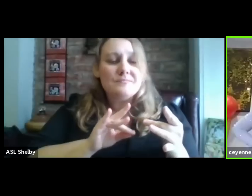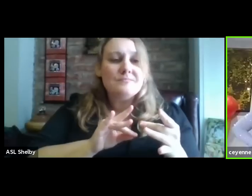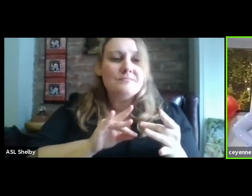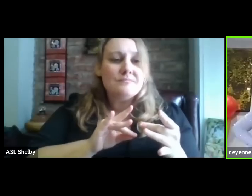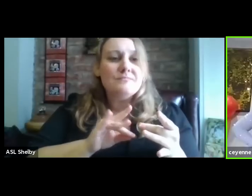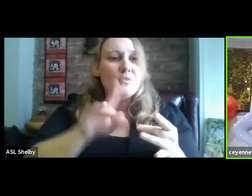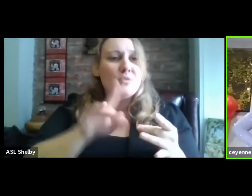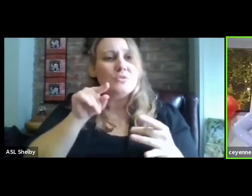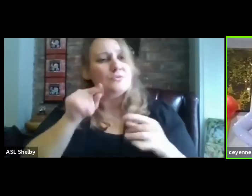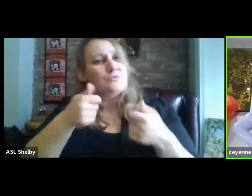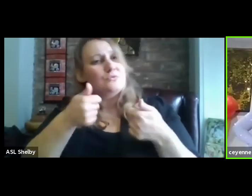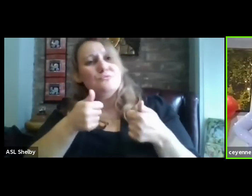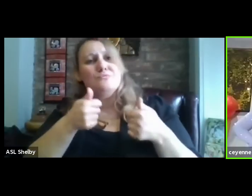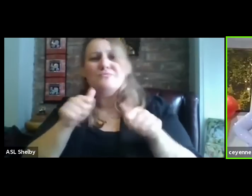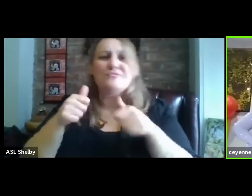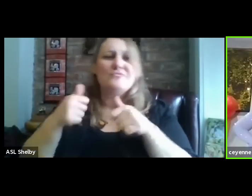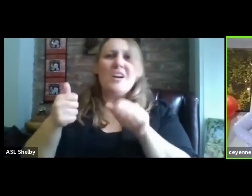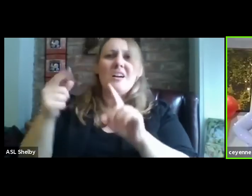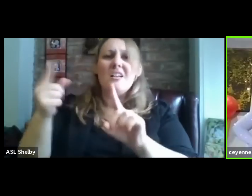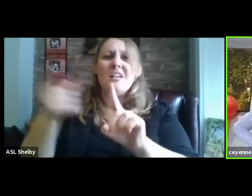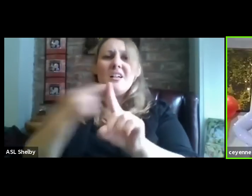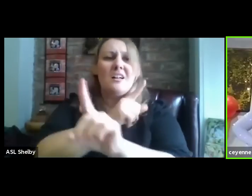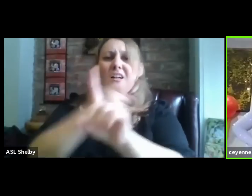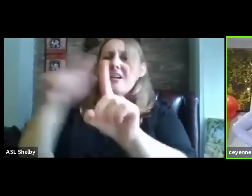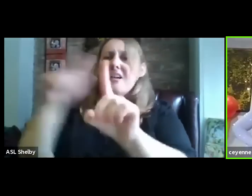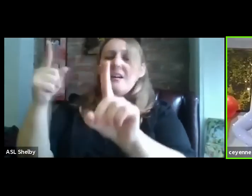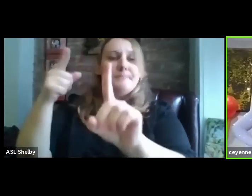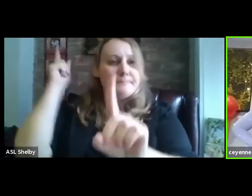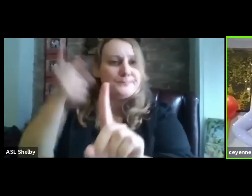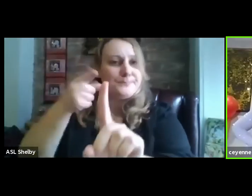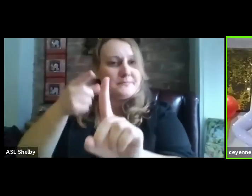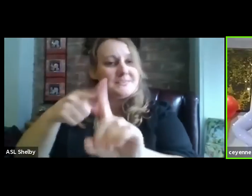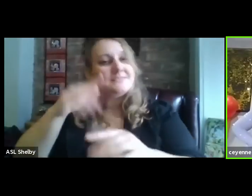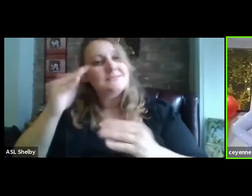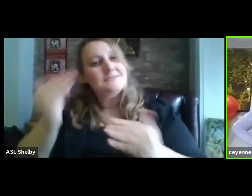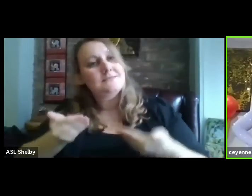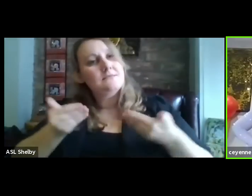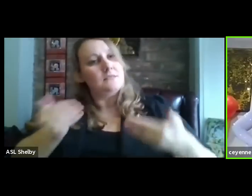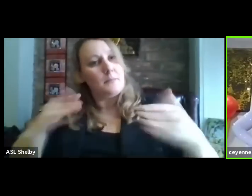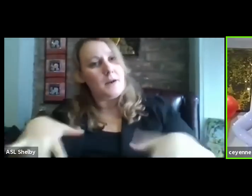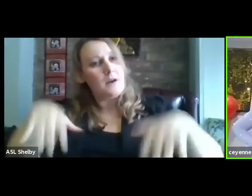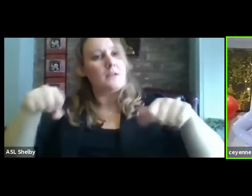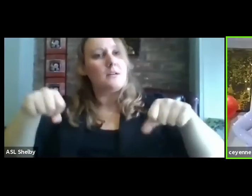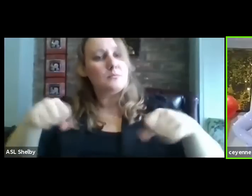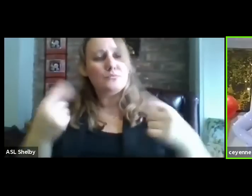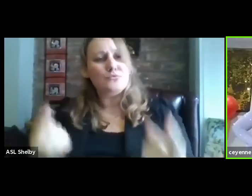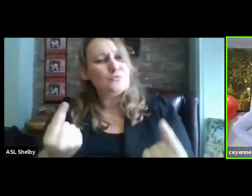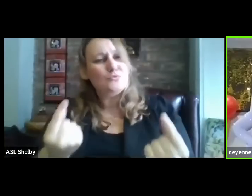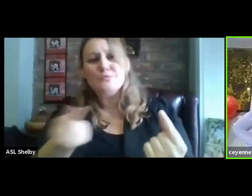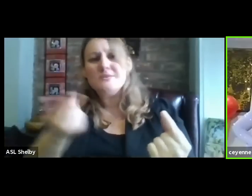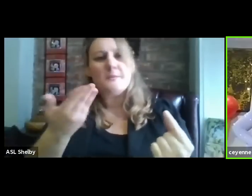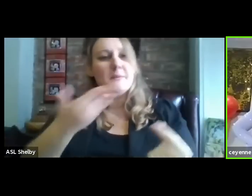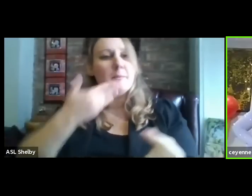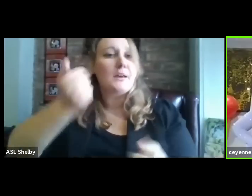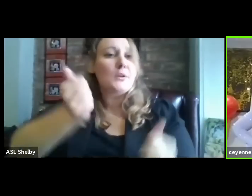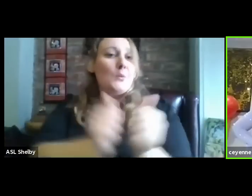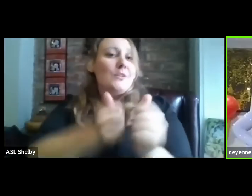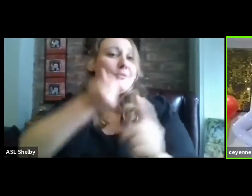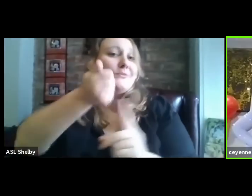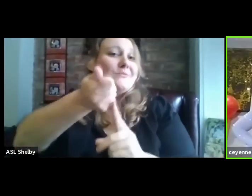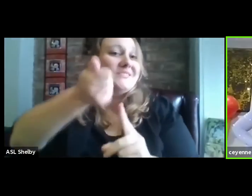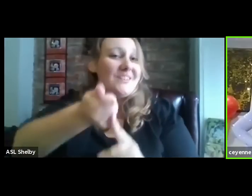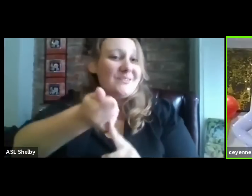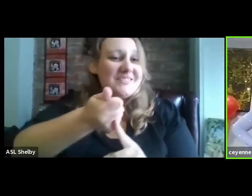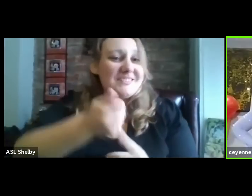smart. Step up in faith. Step out in life. Do something better with yourself. Inspire yourself